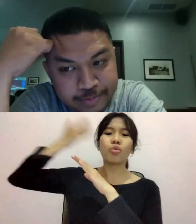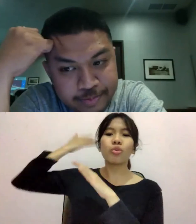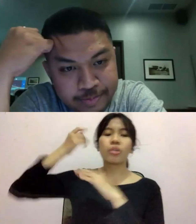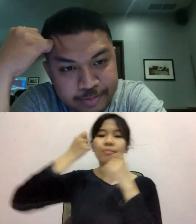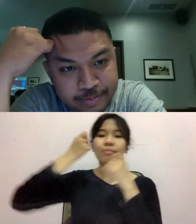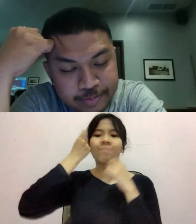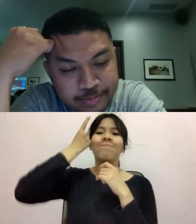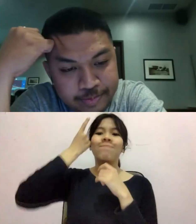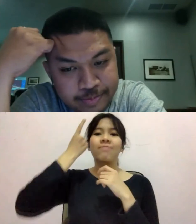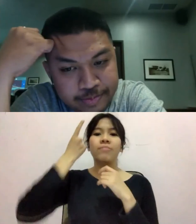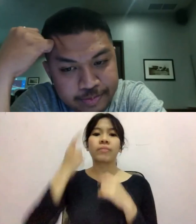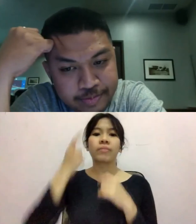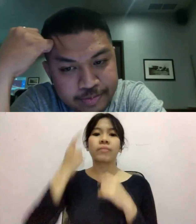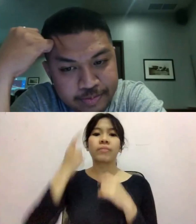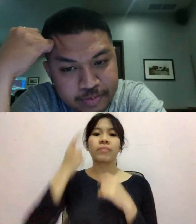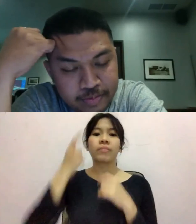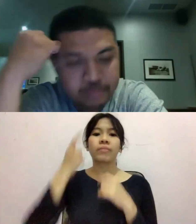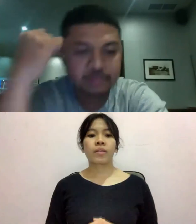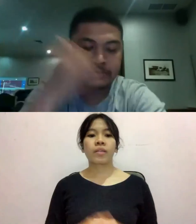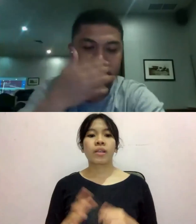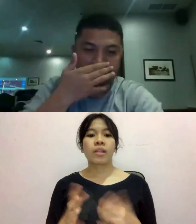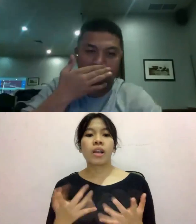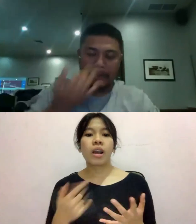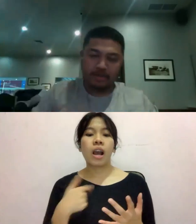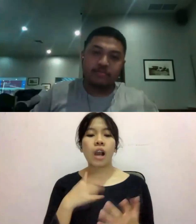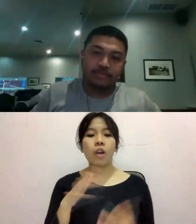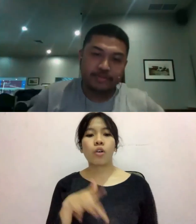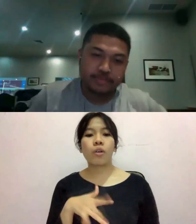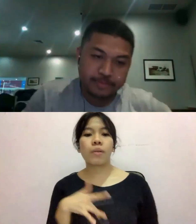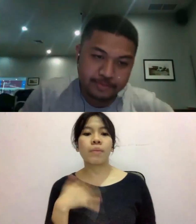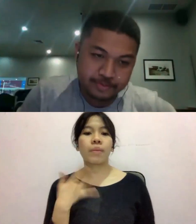life. And I felt very lucky